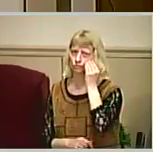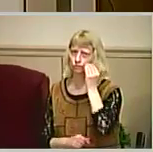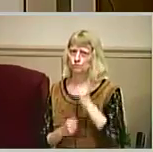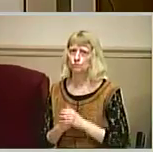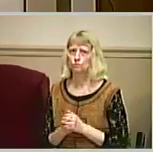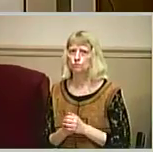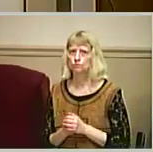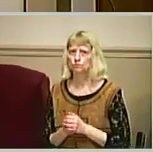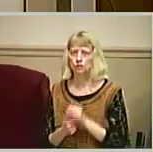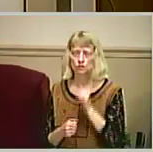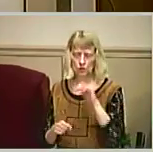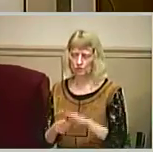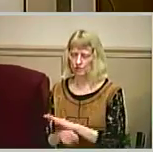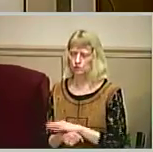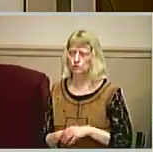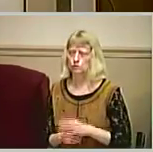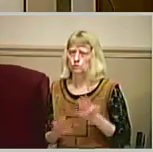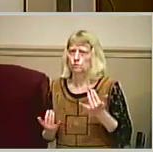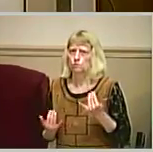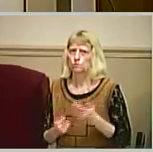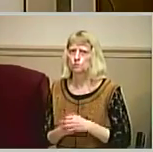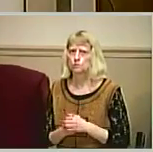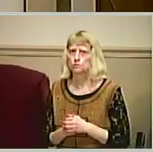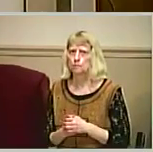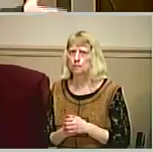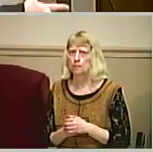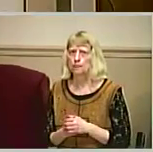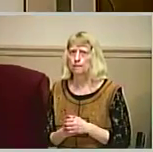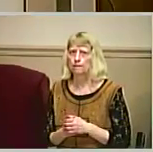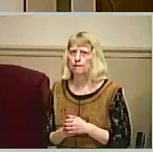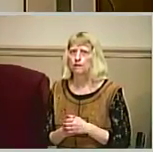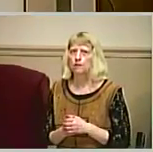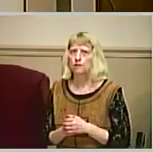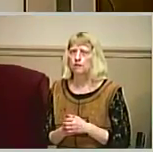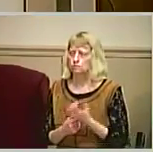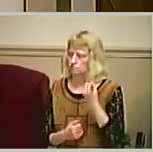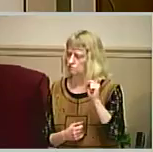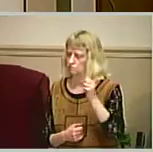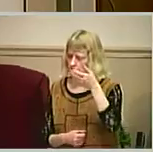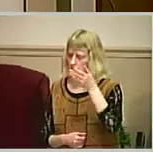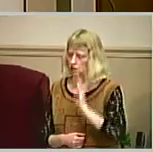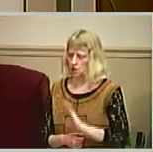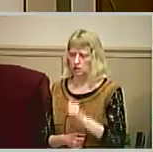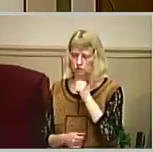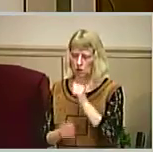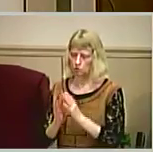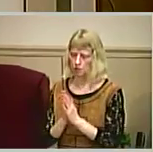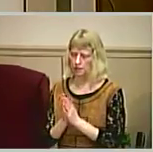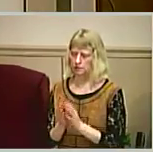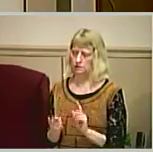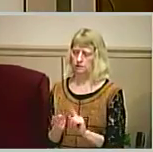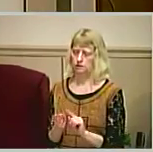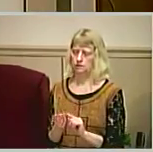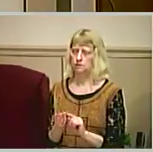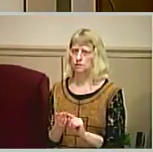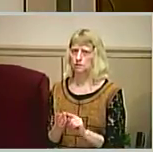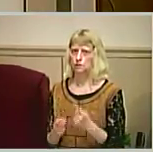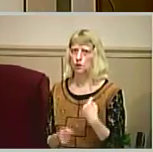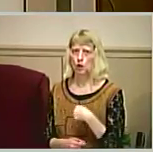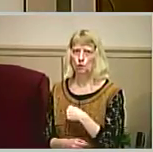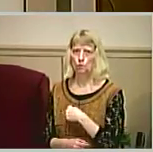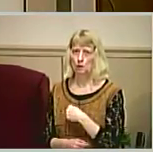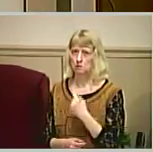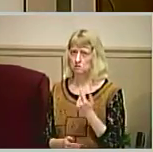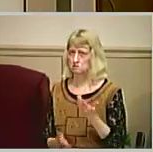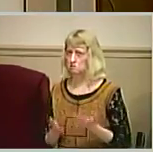not filled. Why? Well, number one, we're disobeying God because we're not praying. But secondly, we don't